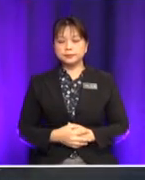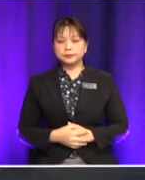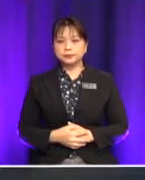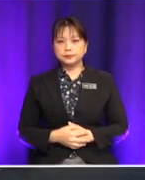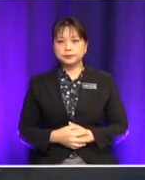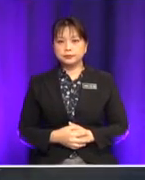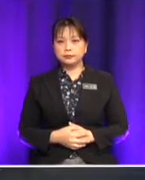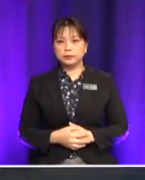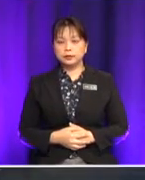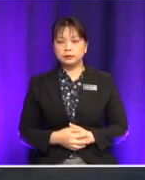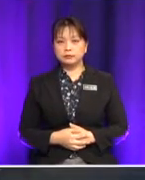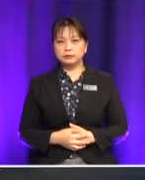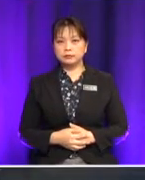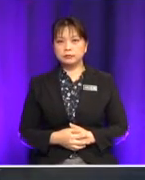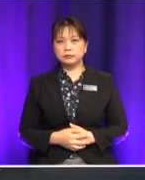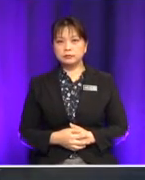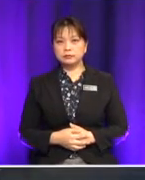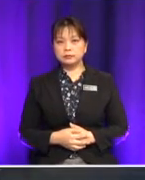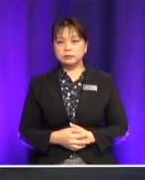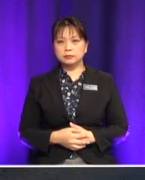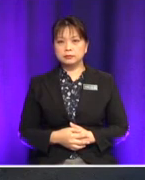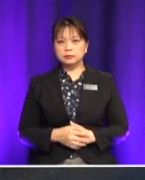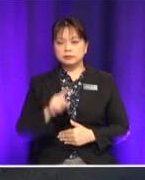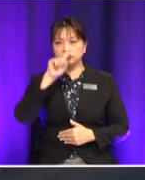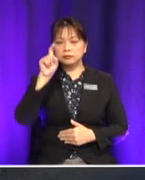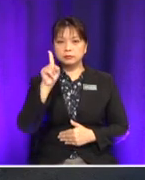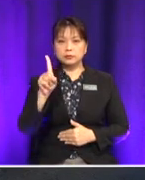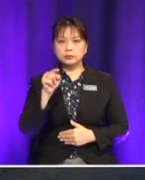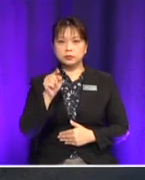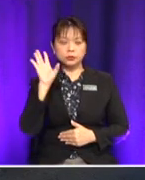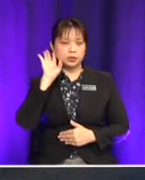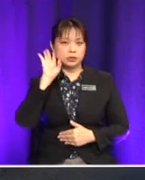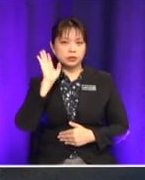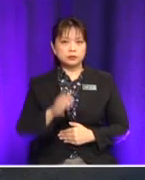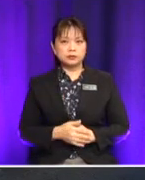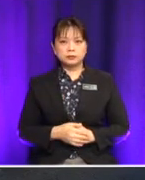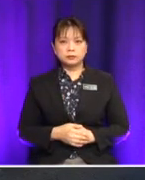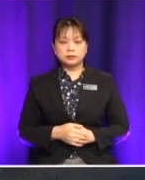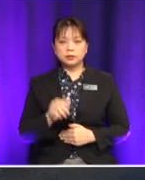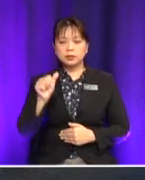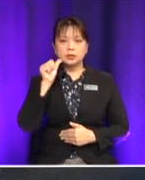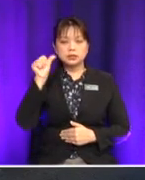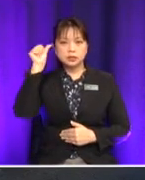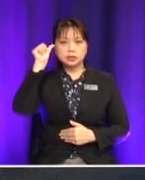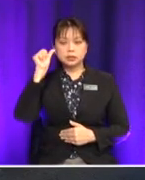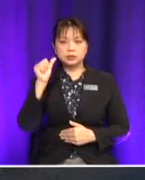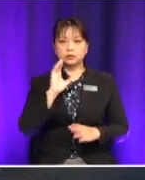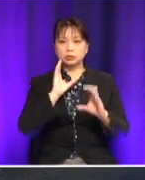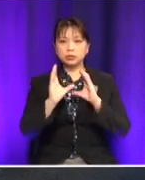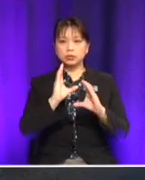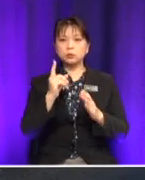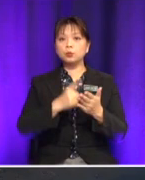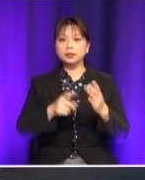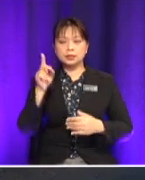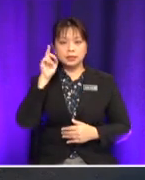Mm-hmm. Part one, question one. You hear a girl talking about what she did yesterday.